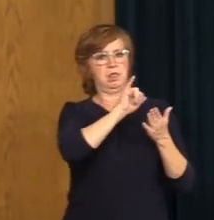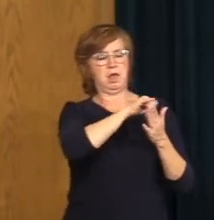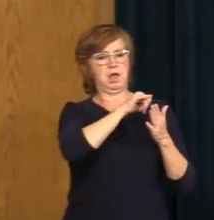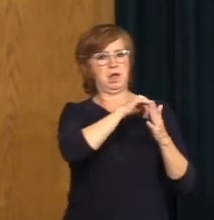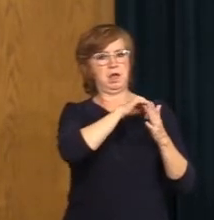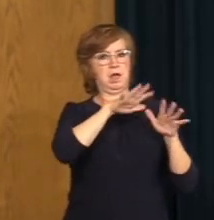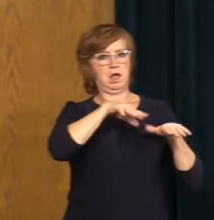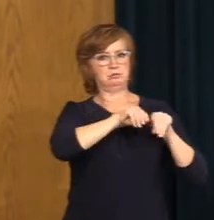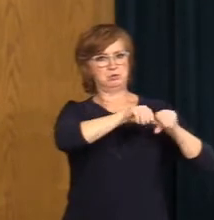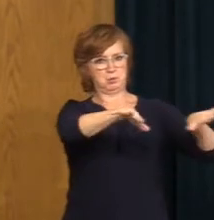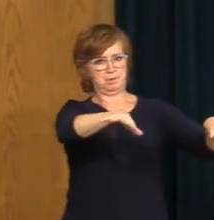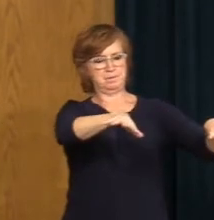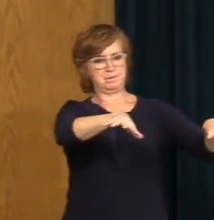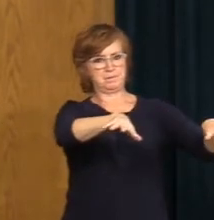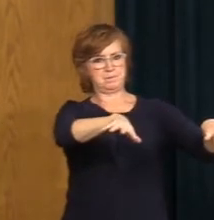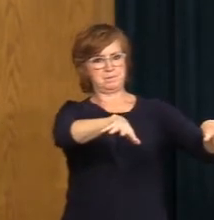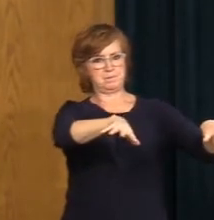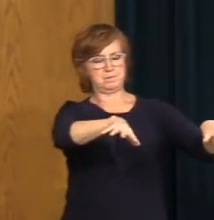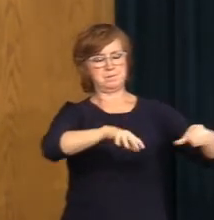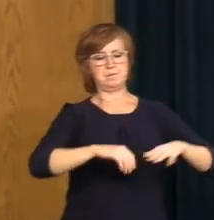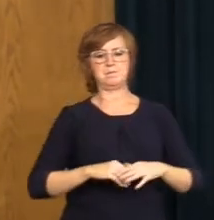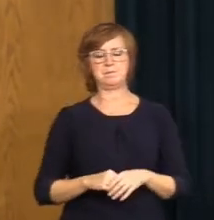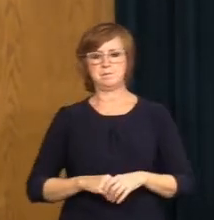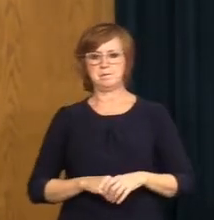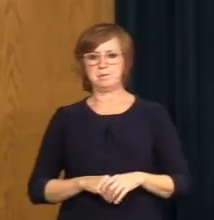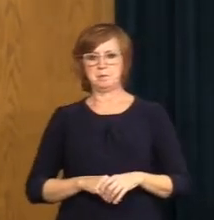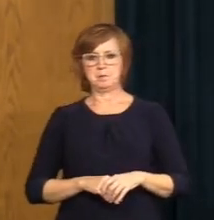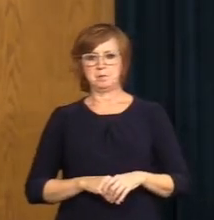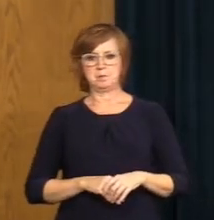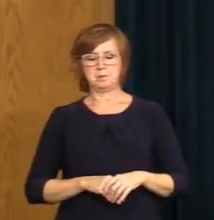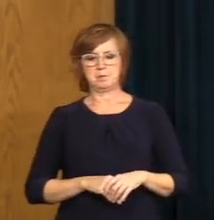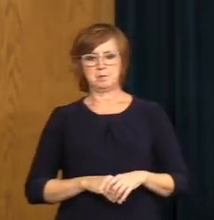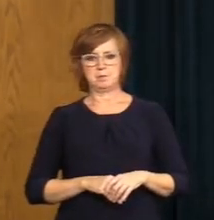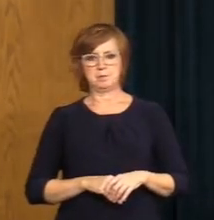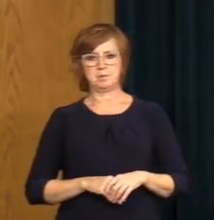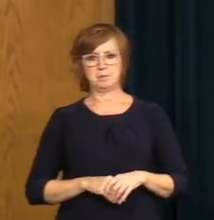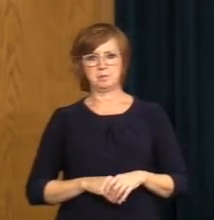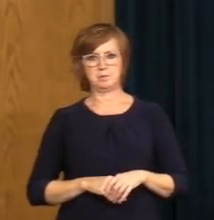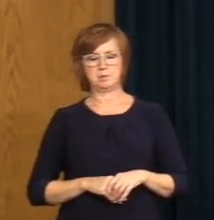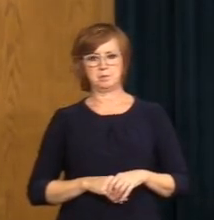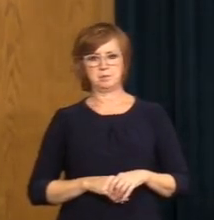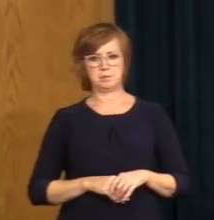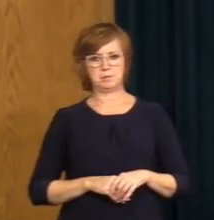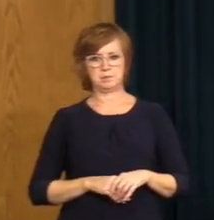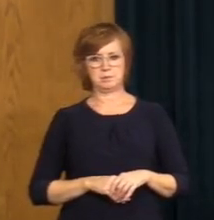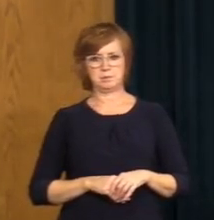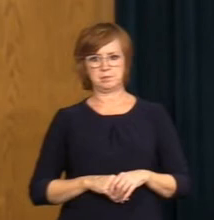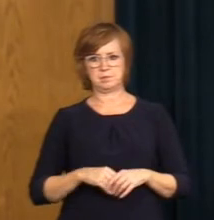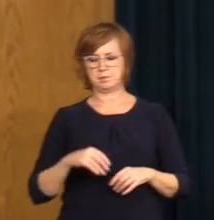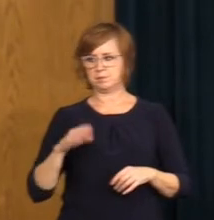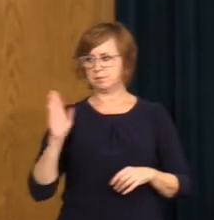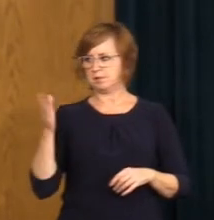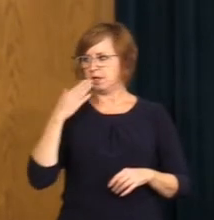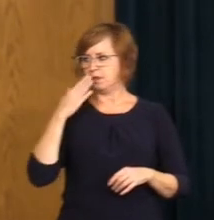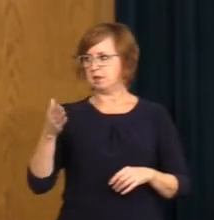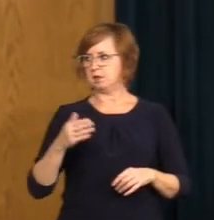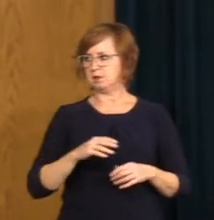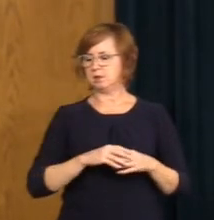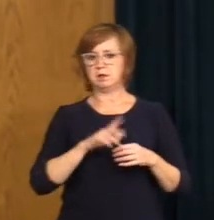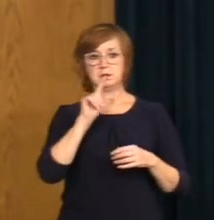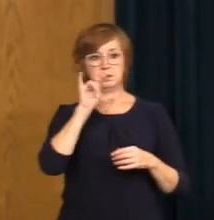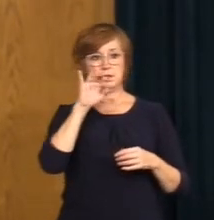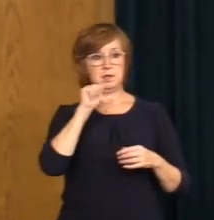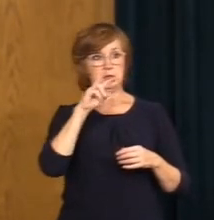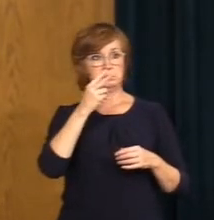contacts of individuals that would be positive. Thank you.